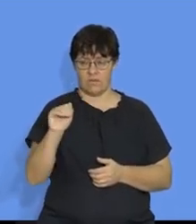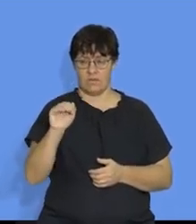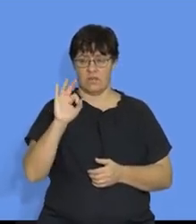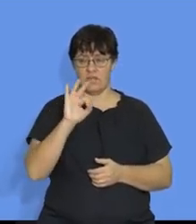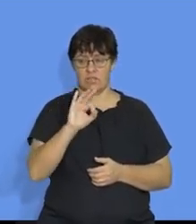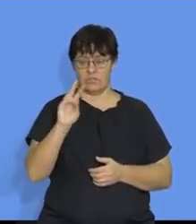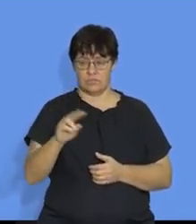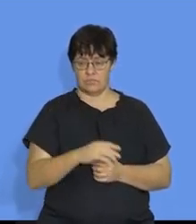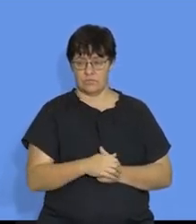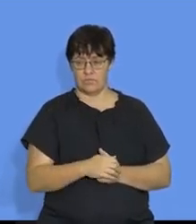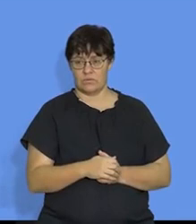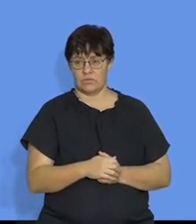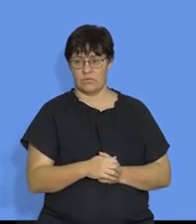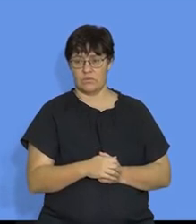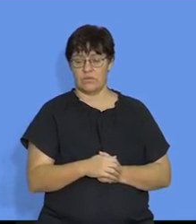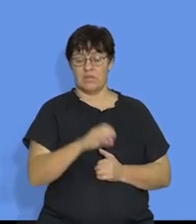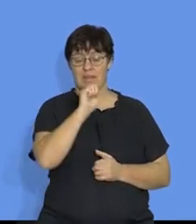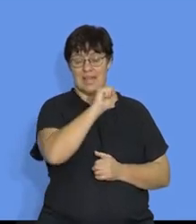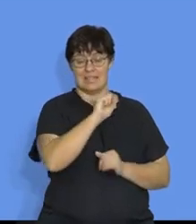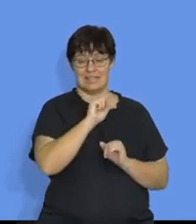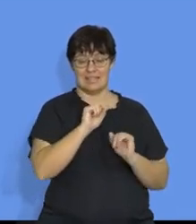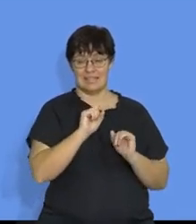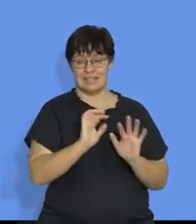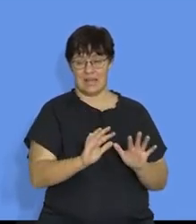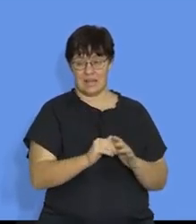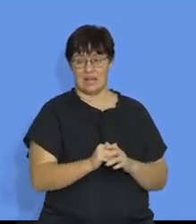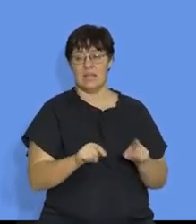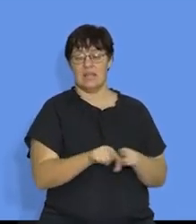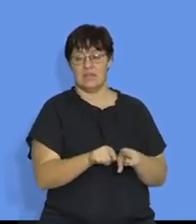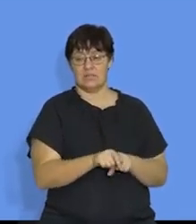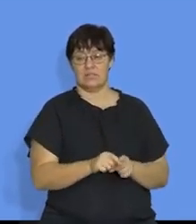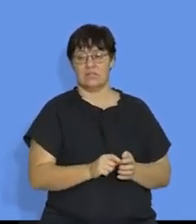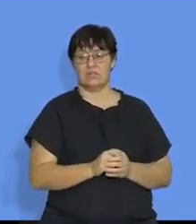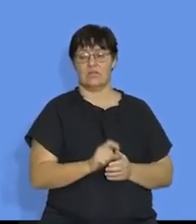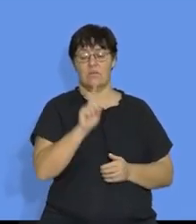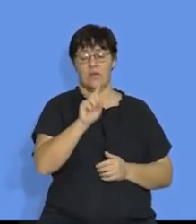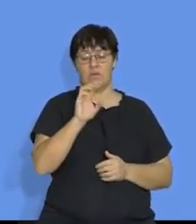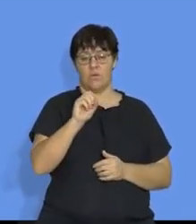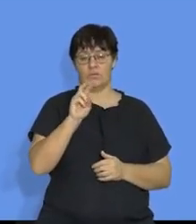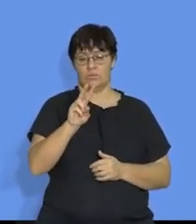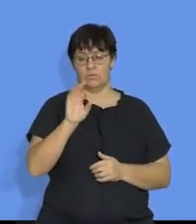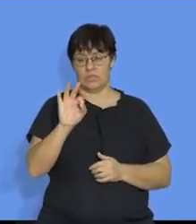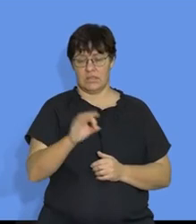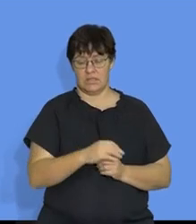1023 over 32. So the sum of these 10 terms is equal to